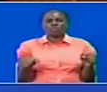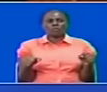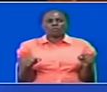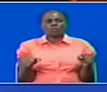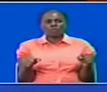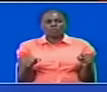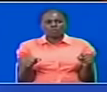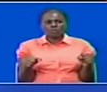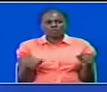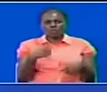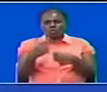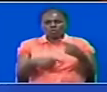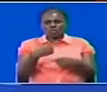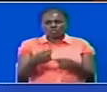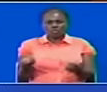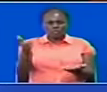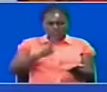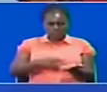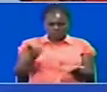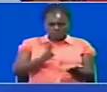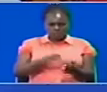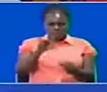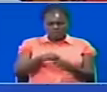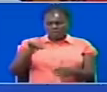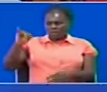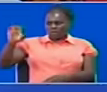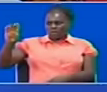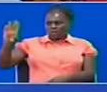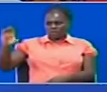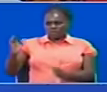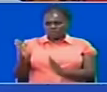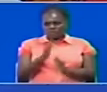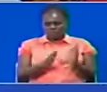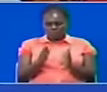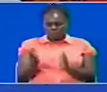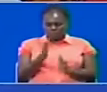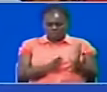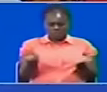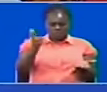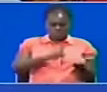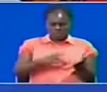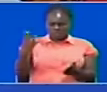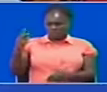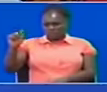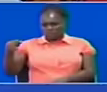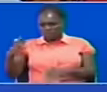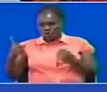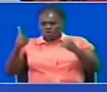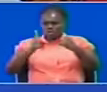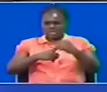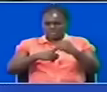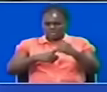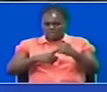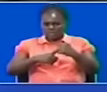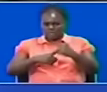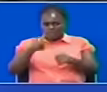respect to continuous registration of voters. IEBC plan to register 4 million voters on the lower side or 6 million voters on the upper